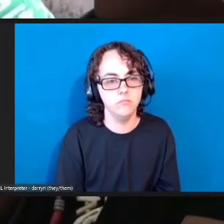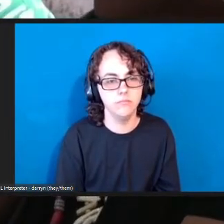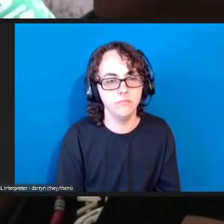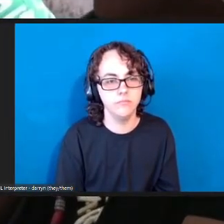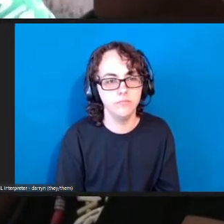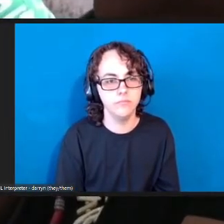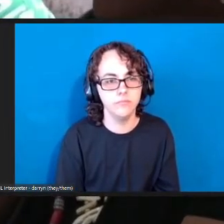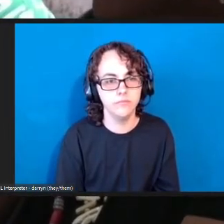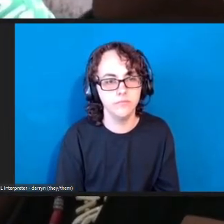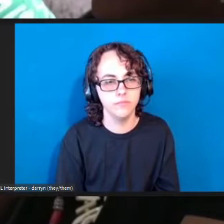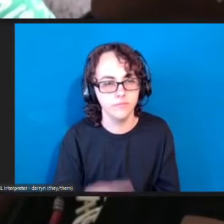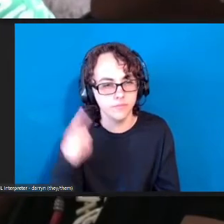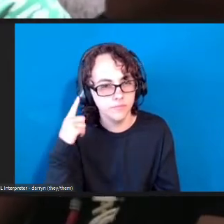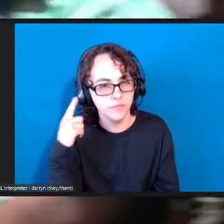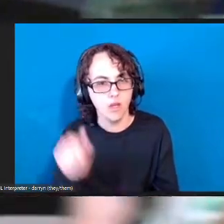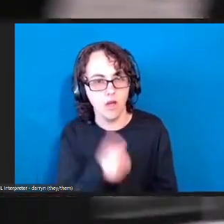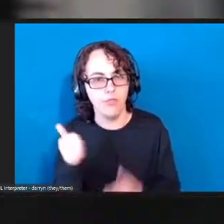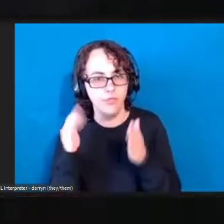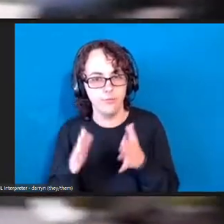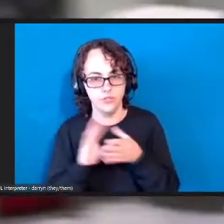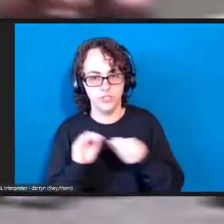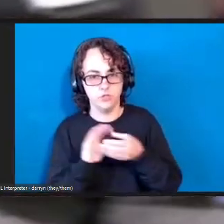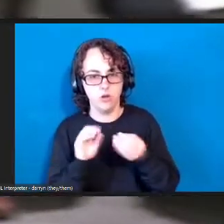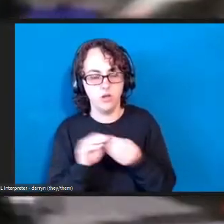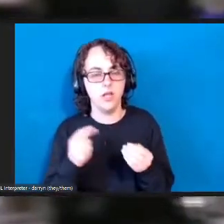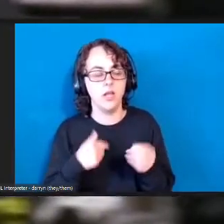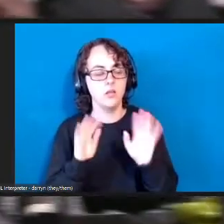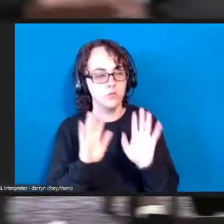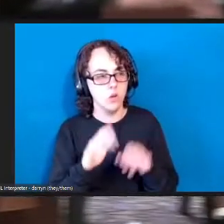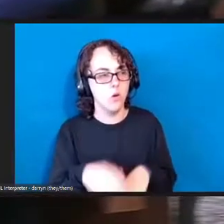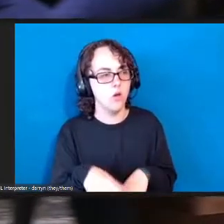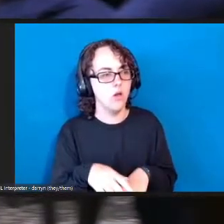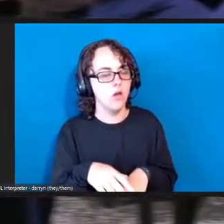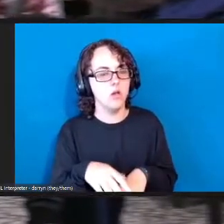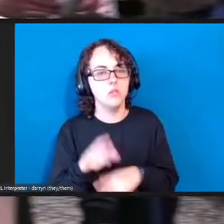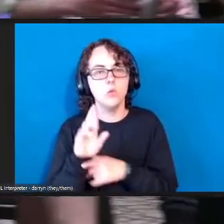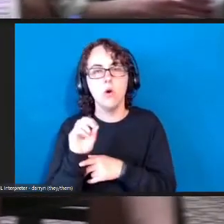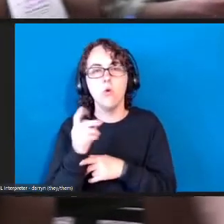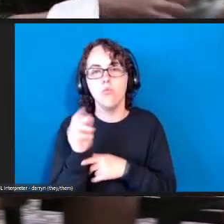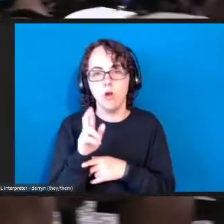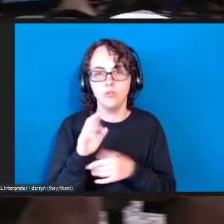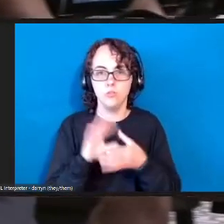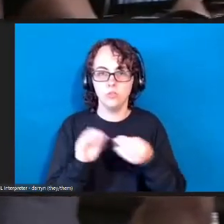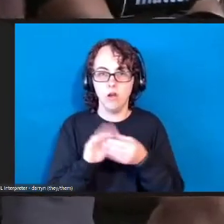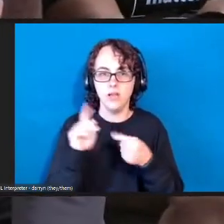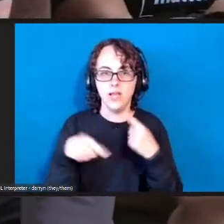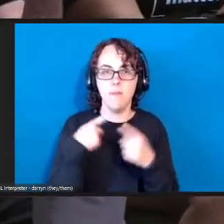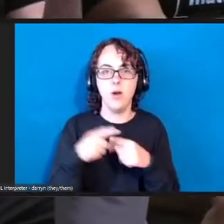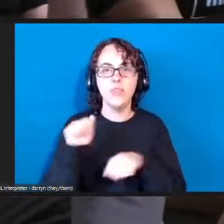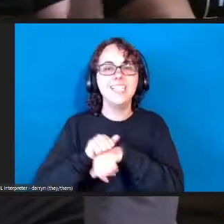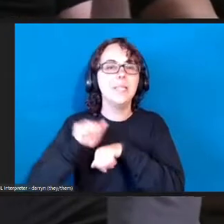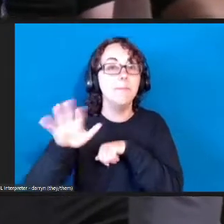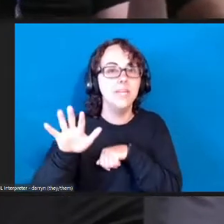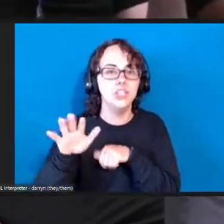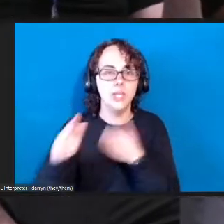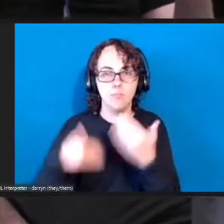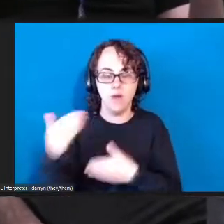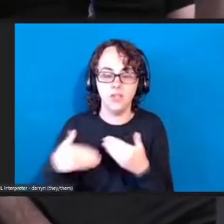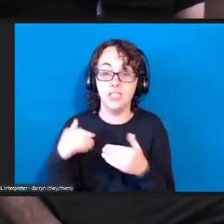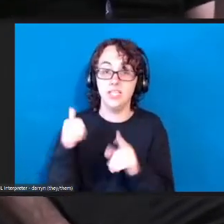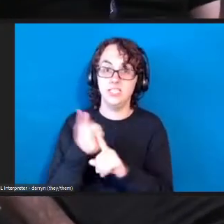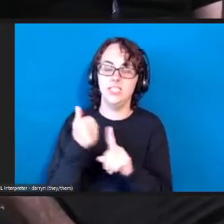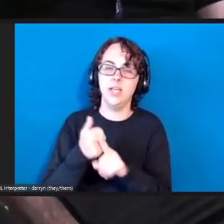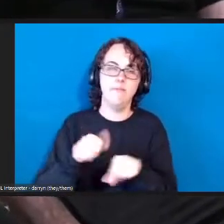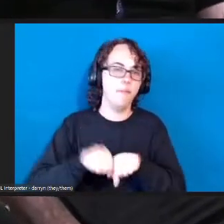I'm inspired by what Roger was talking about with this submission process, right? This very, what I think is a very broken process